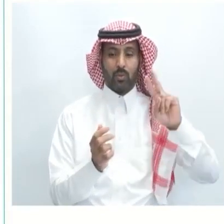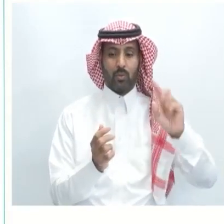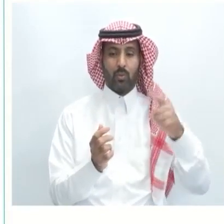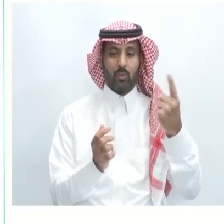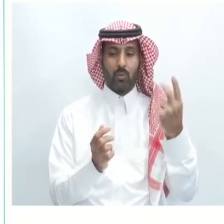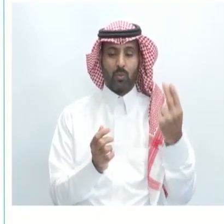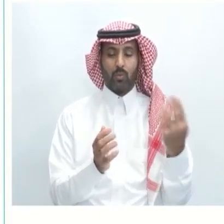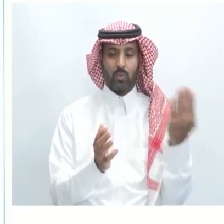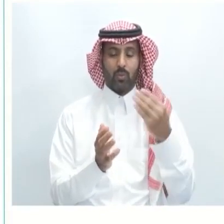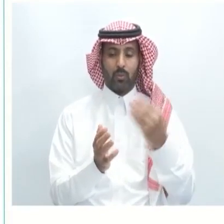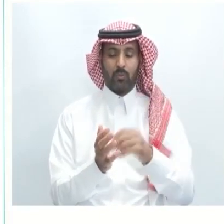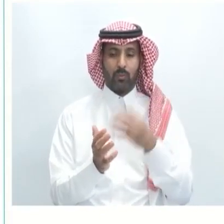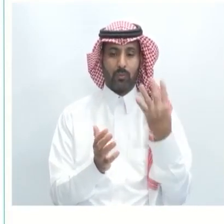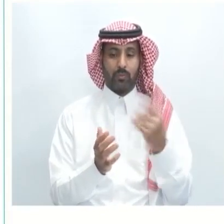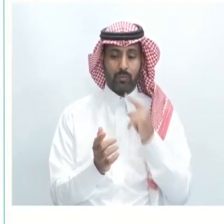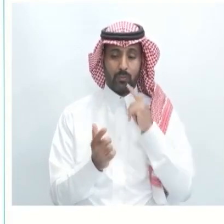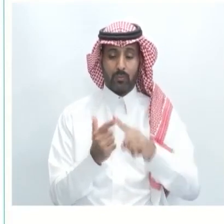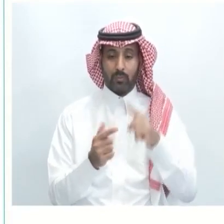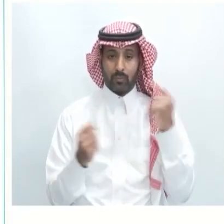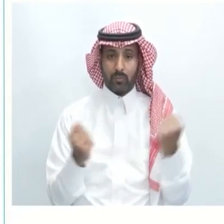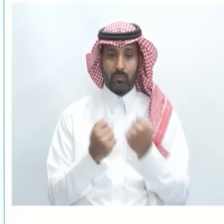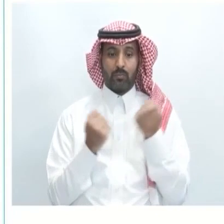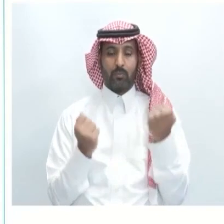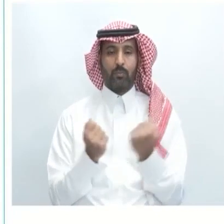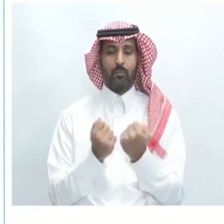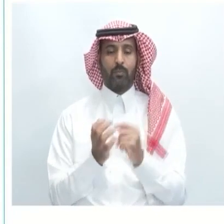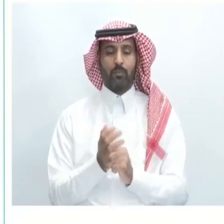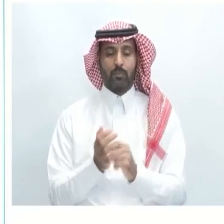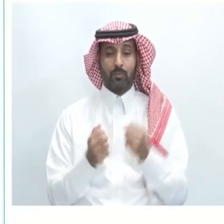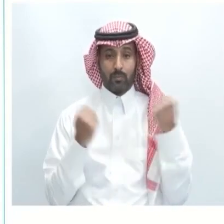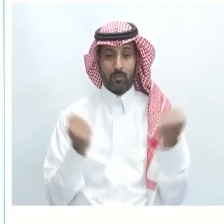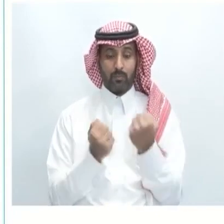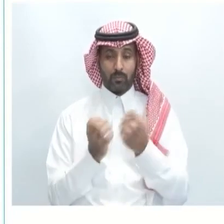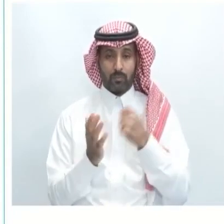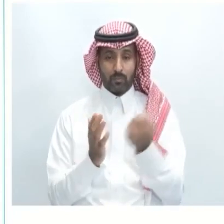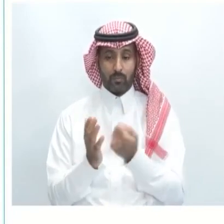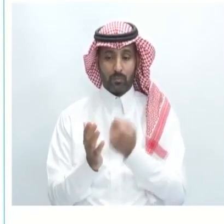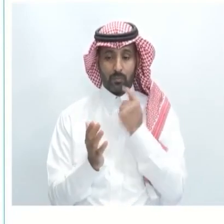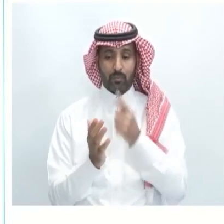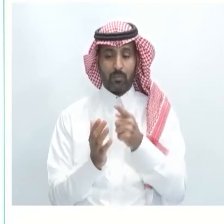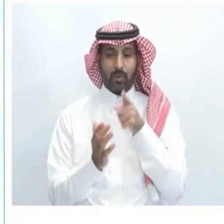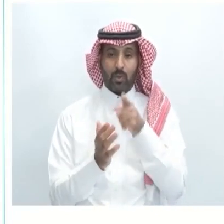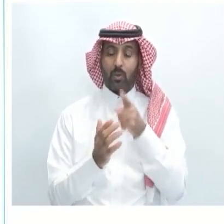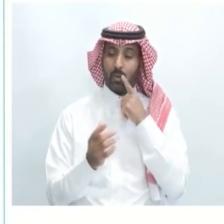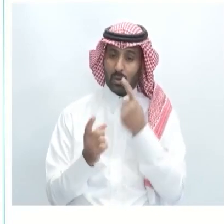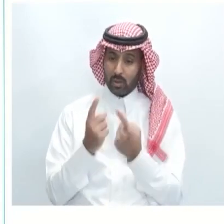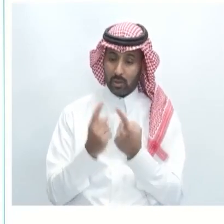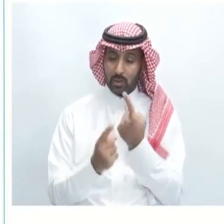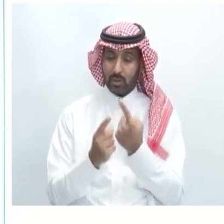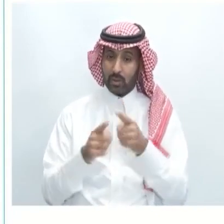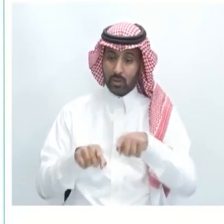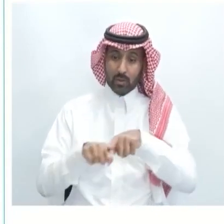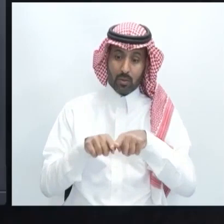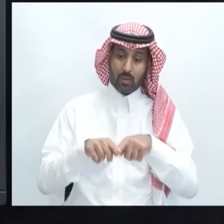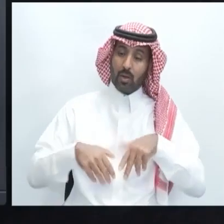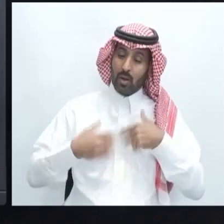4. So the first exercise here, the first exercise, the writing prompt here, to write about a hoax, maybe